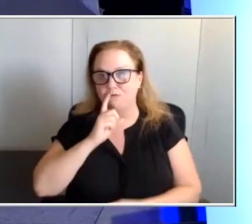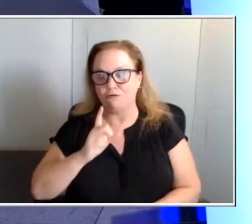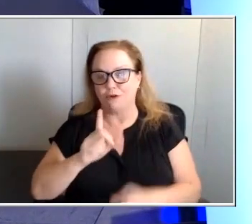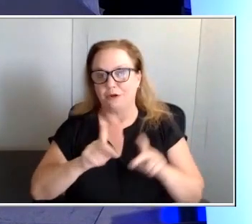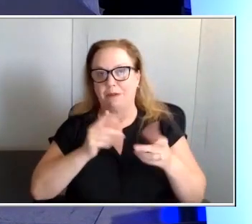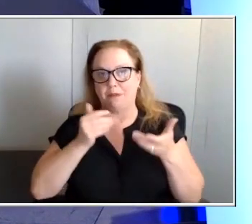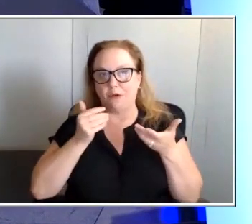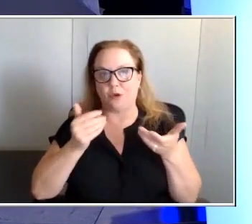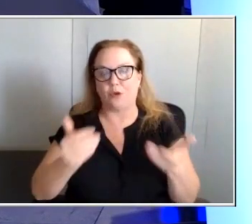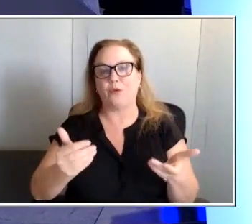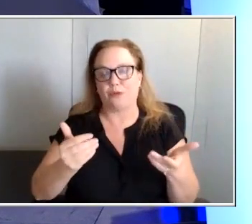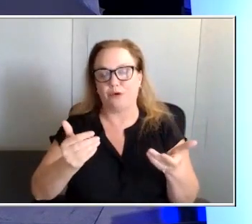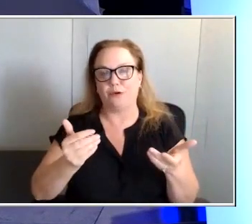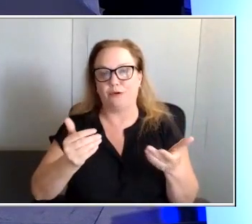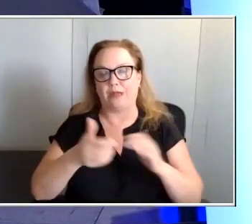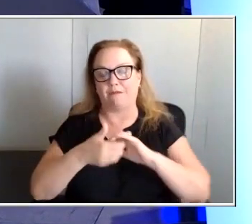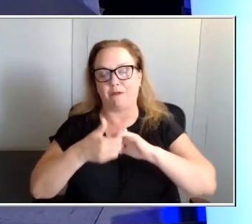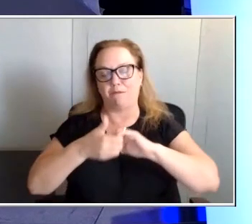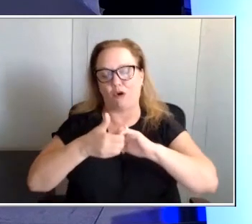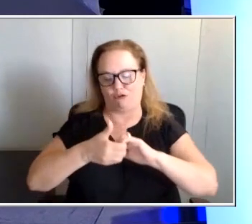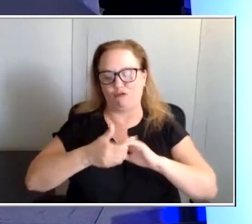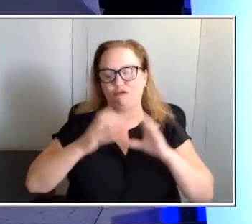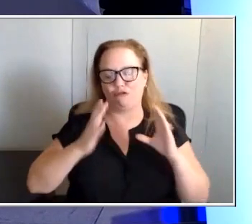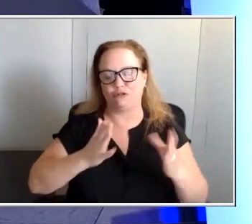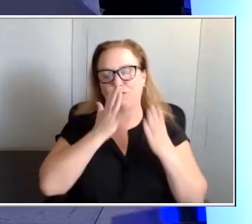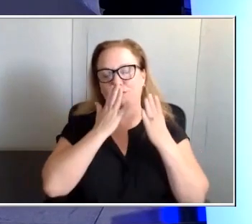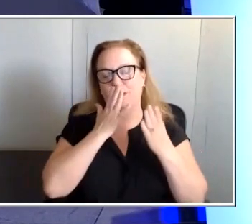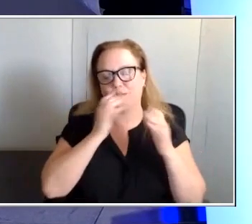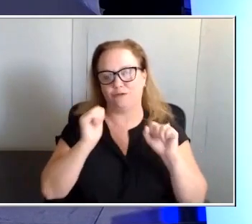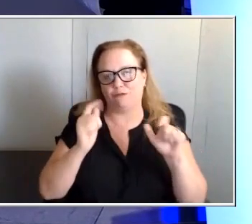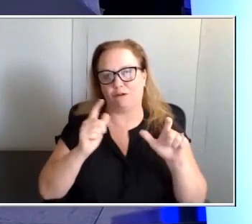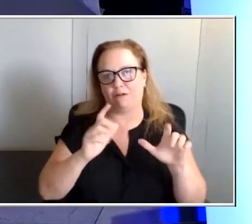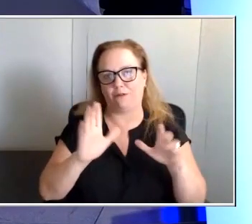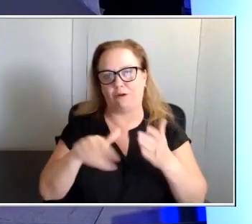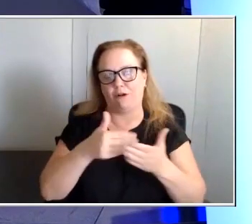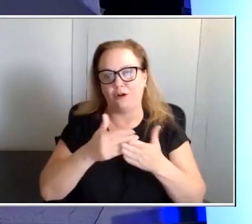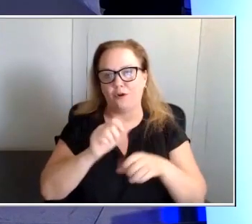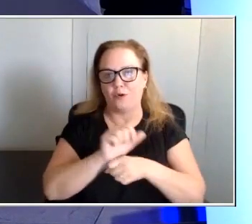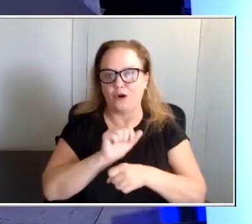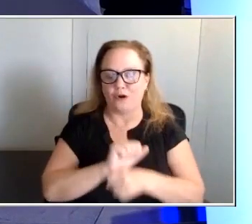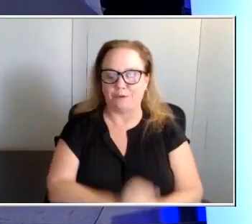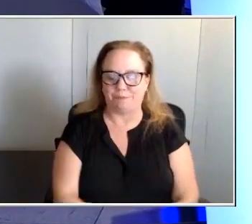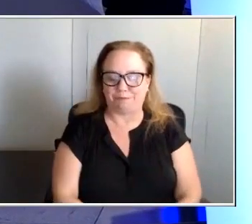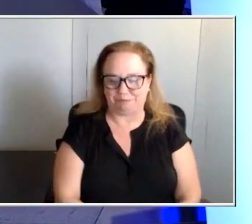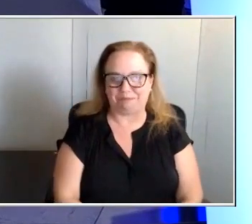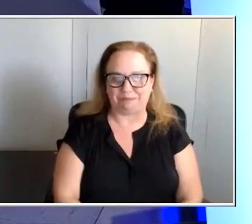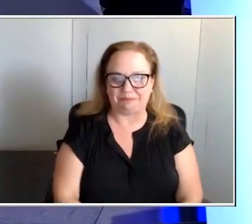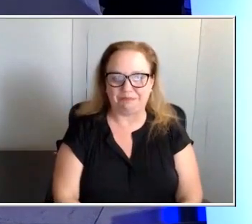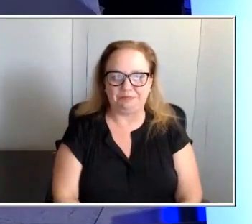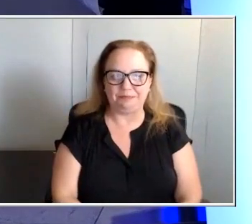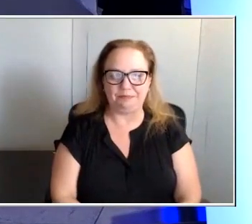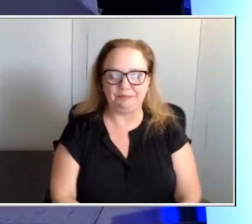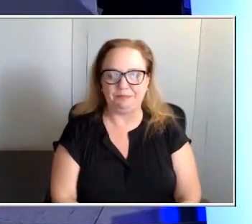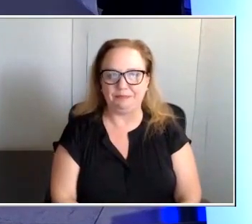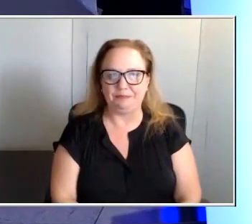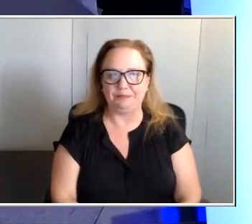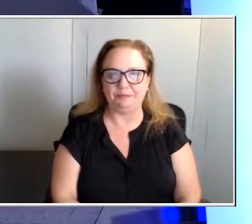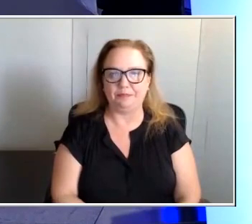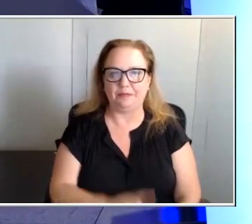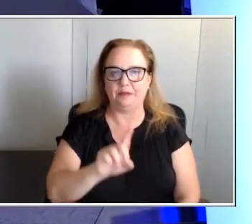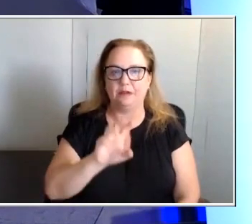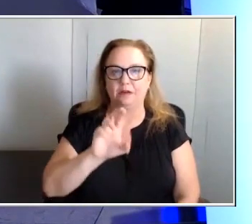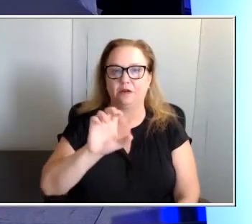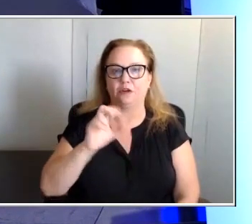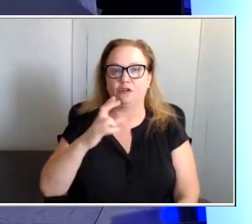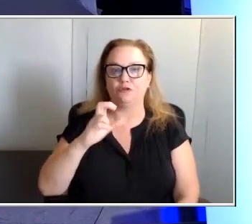and know that they have a partner in that process. So thanks to you all for what you do. Well done. That's awesome. All right, Dr. Chen, part of your